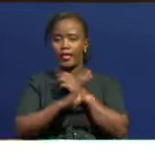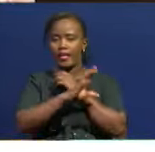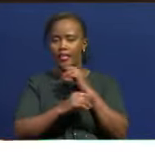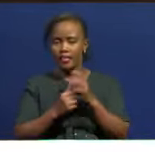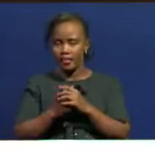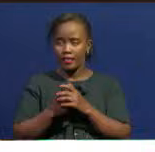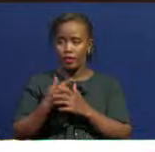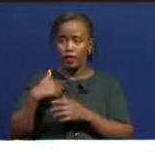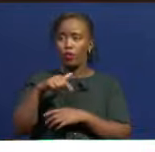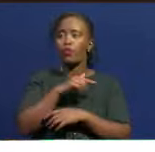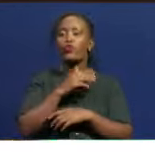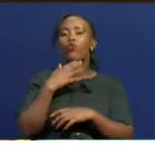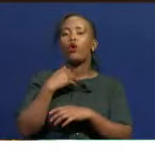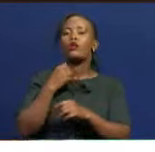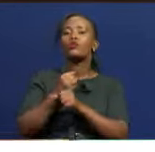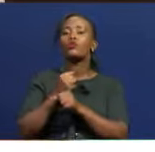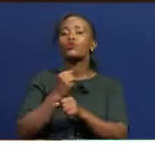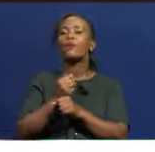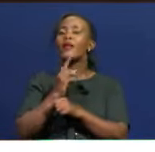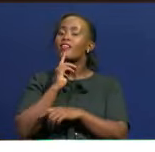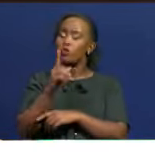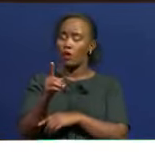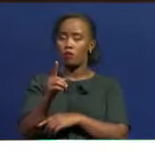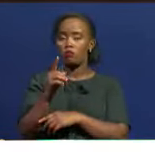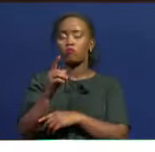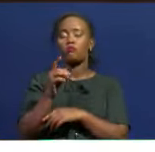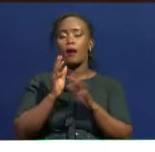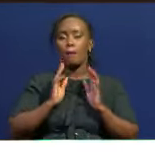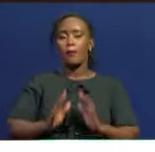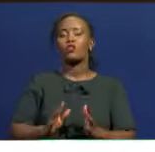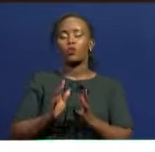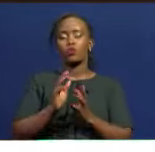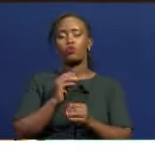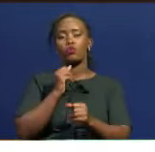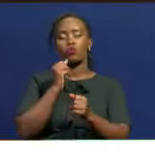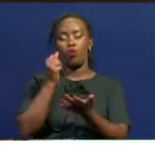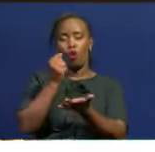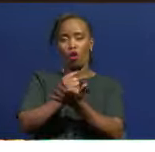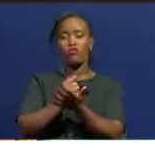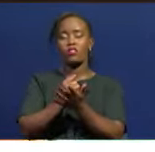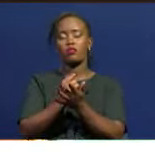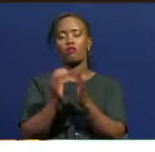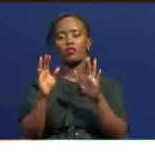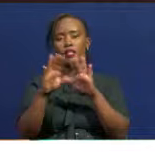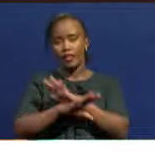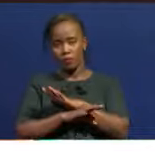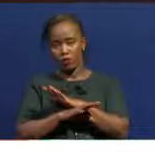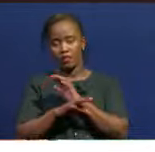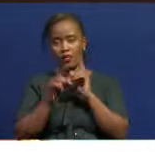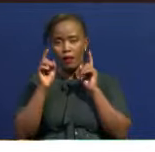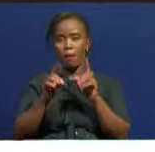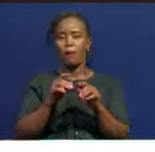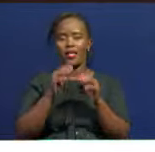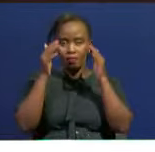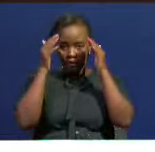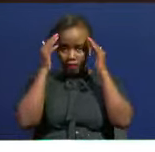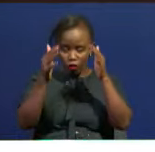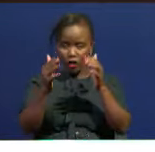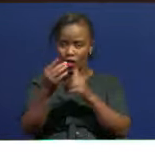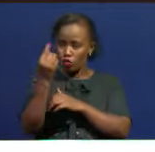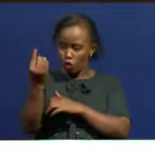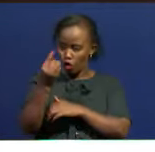current office holder into order. The current office holder into order to do what he is supposed to